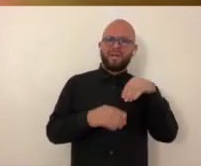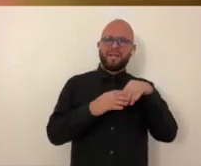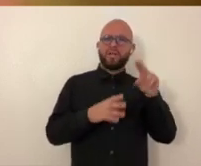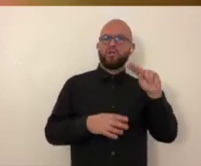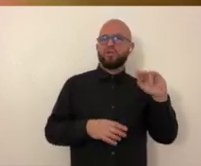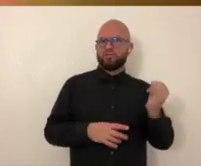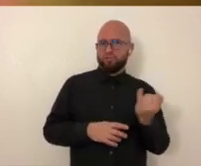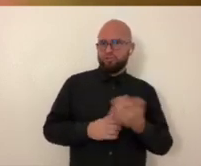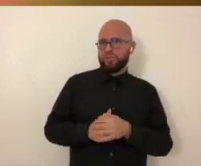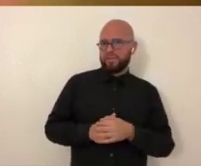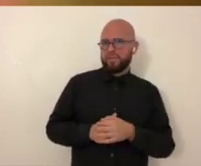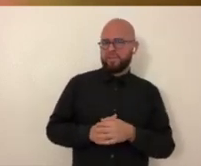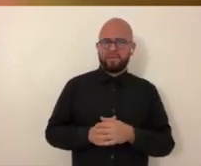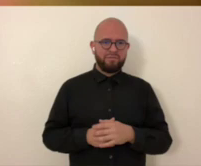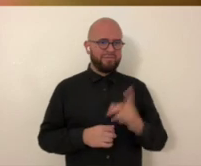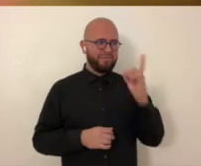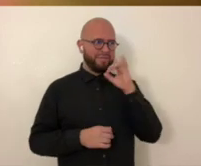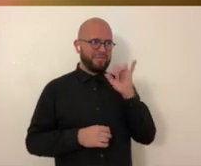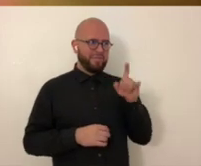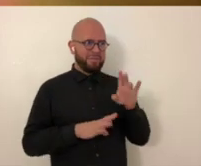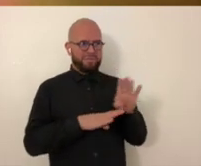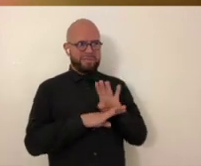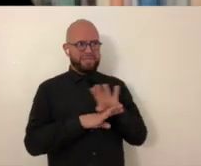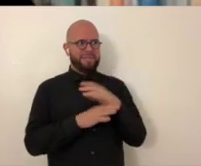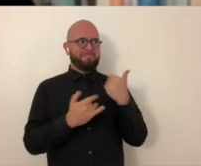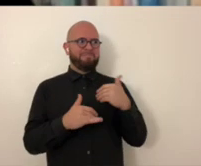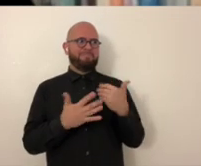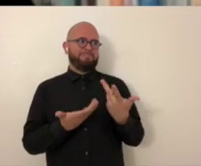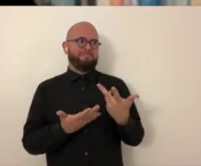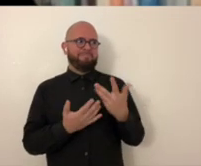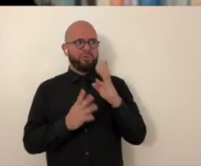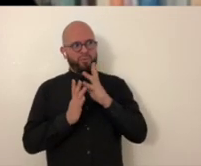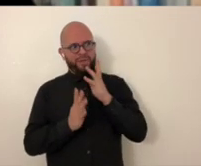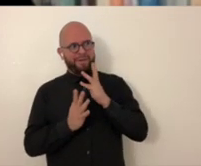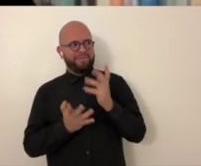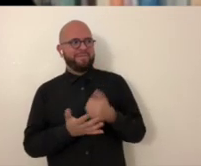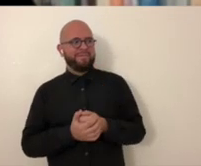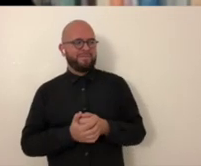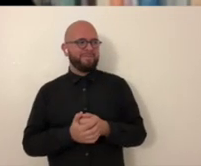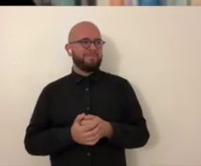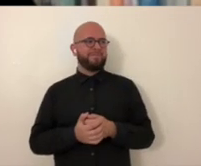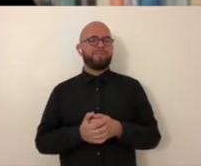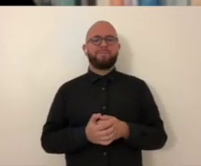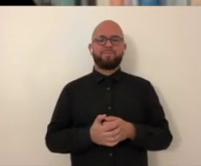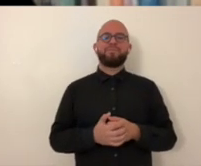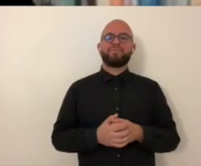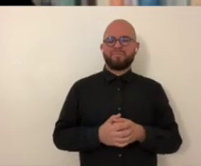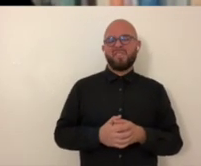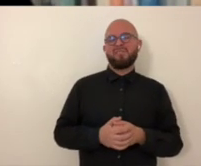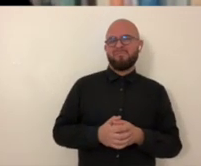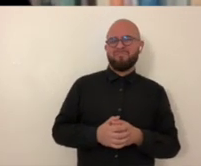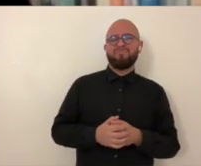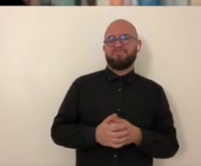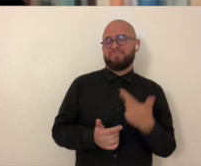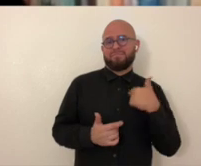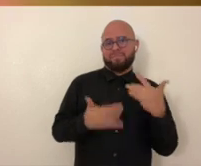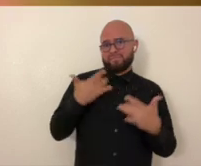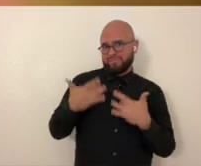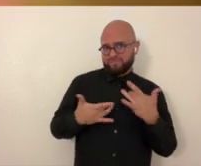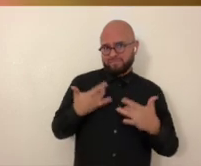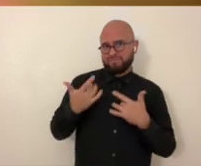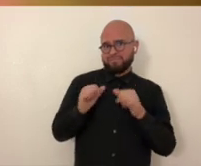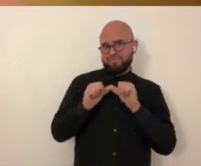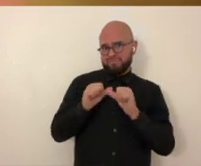at Heidi Gallery in New Jersey. Sounds like you've been keeping yourself really busy and creative.